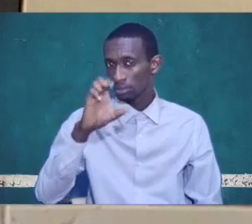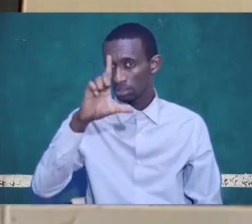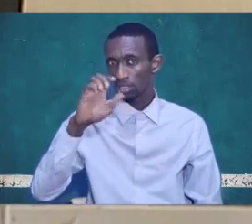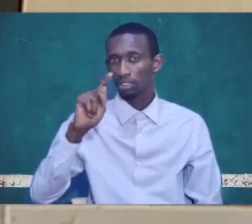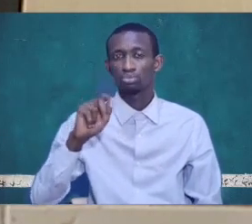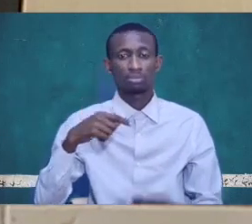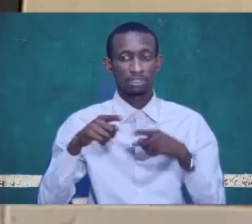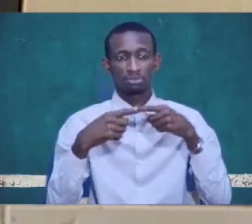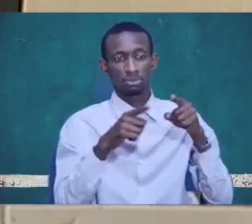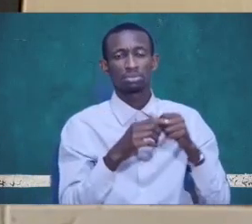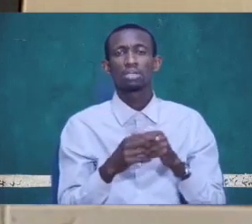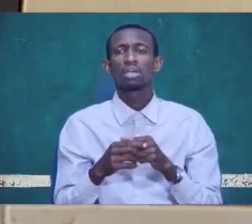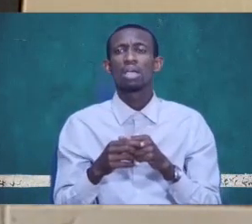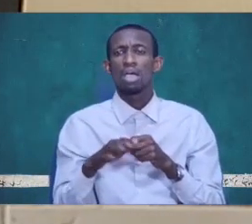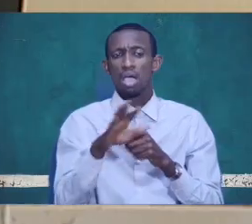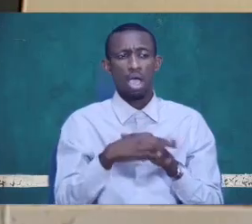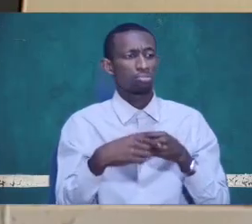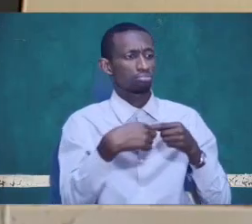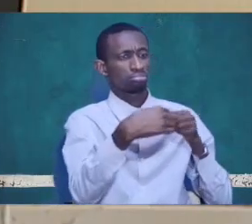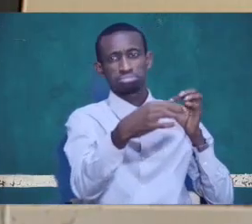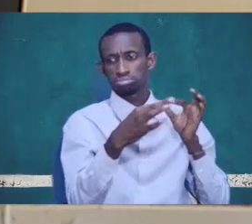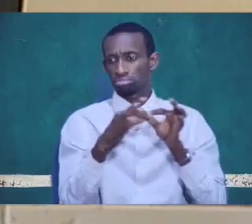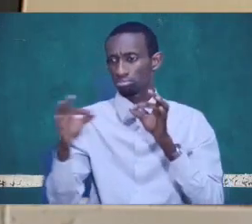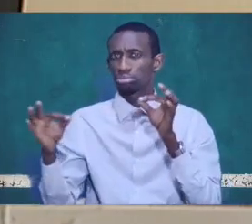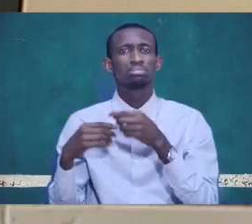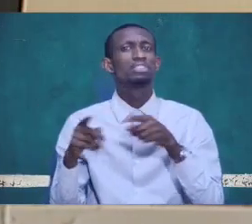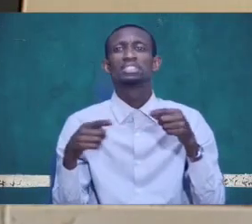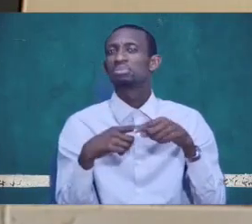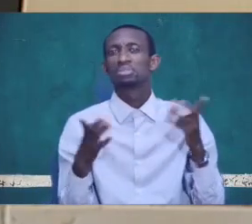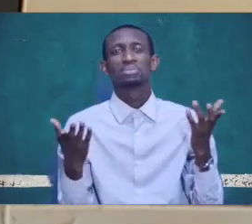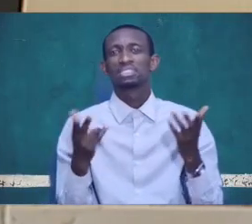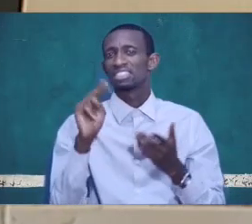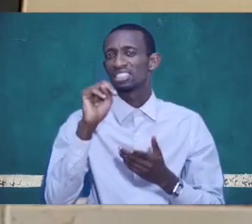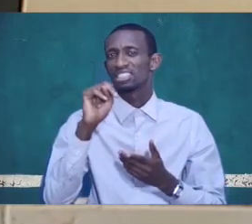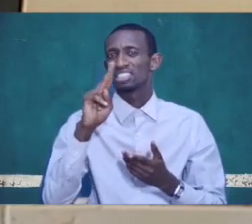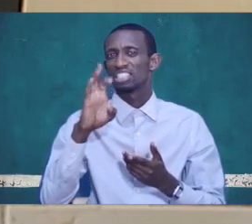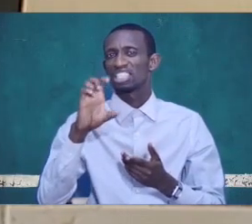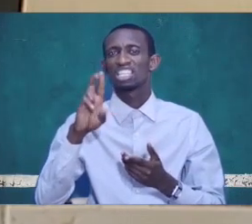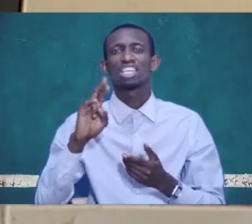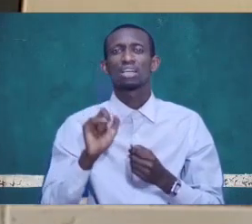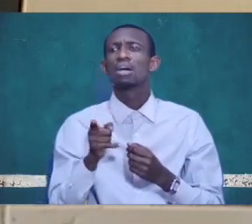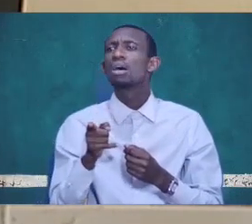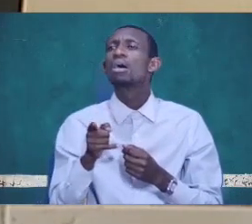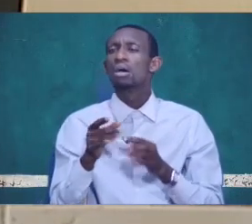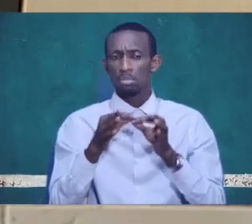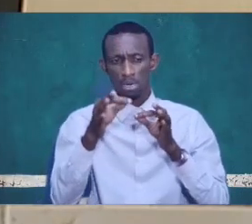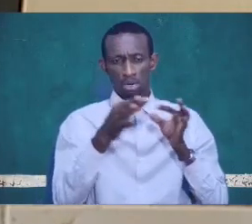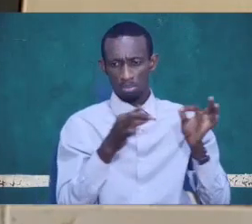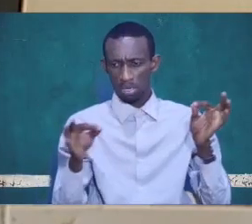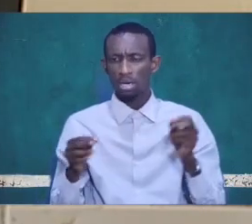from the nucleus, and those distances are the ones we call electronic shells.